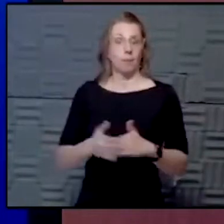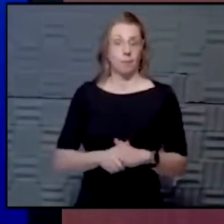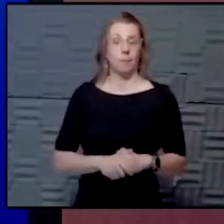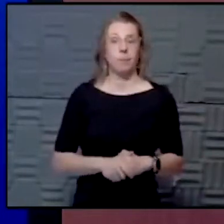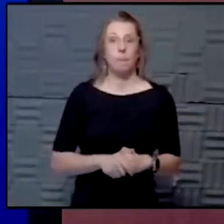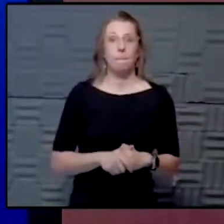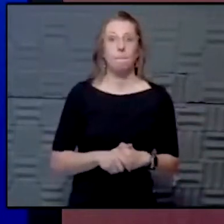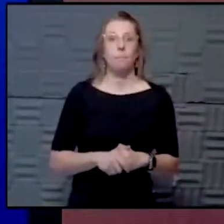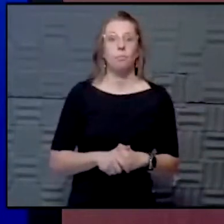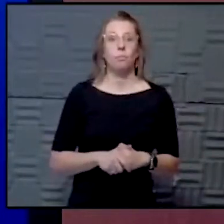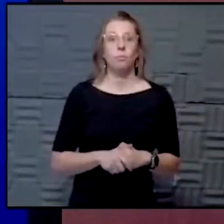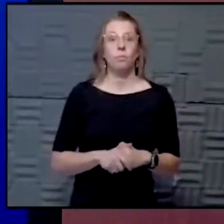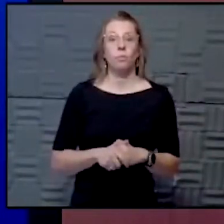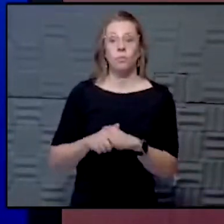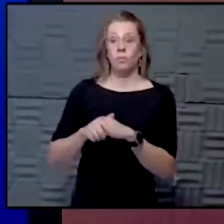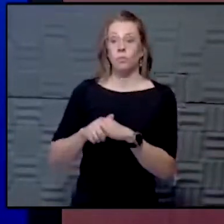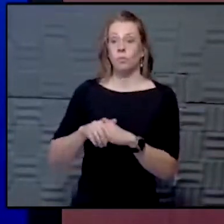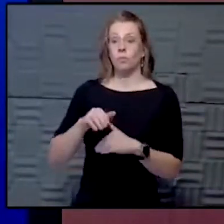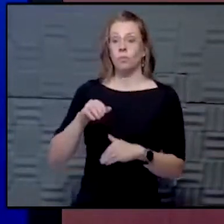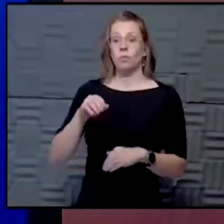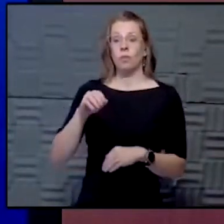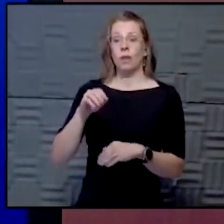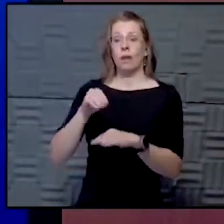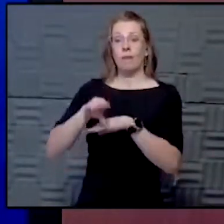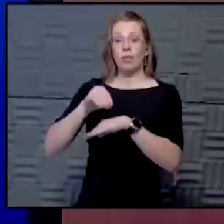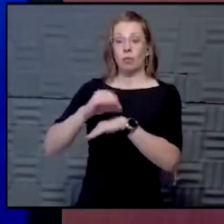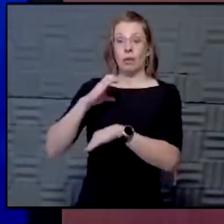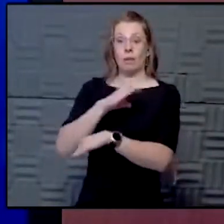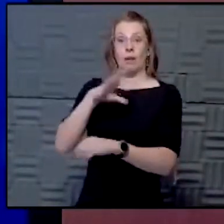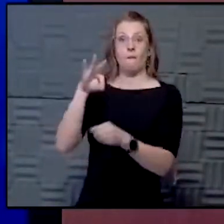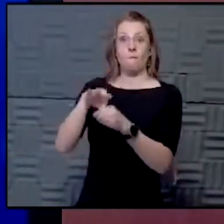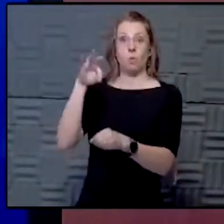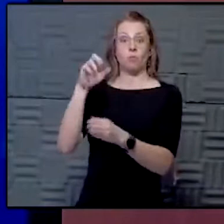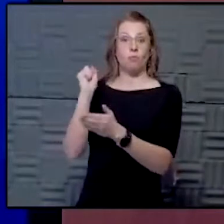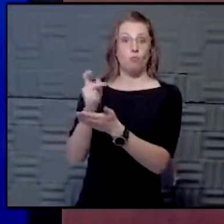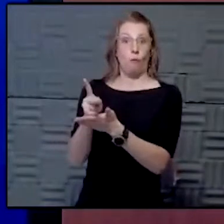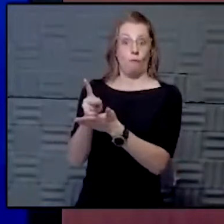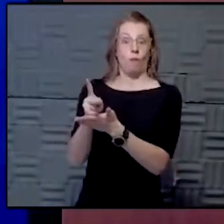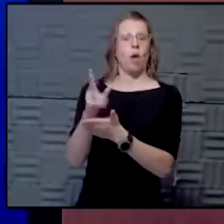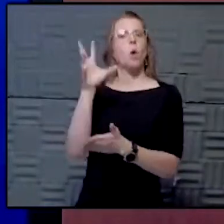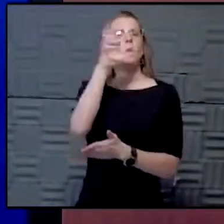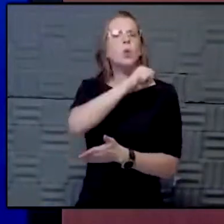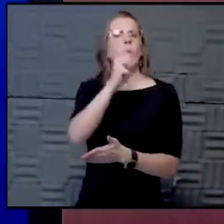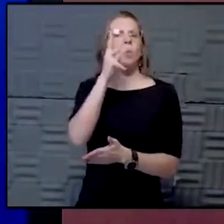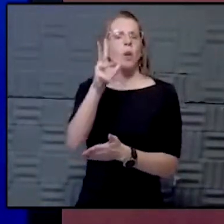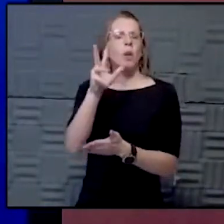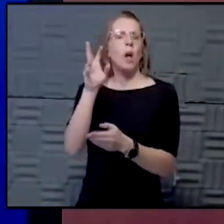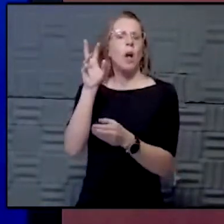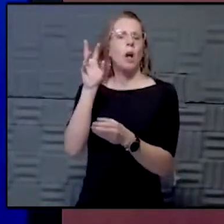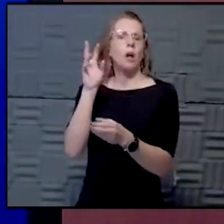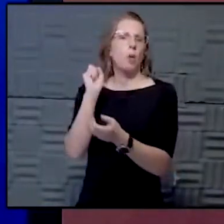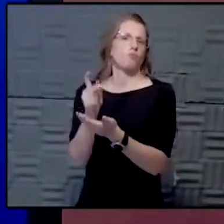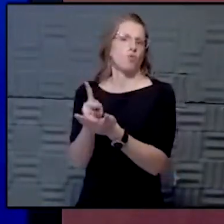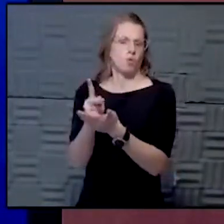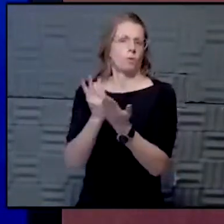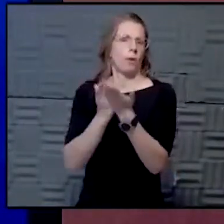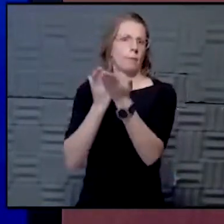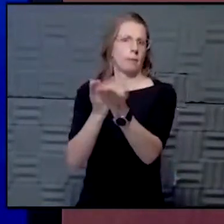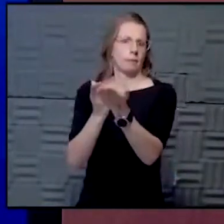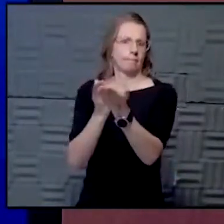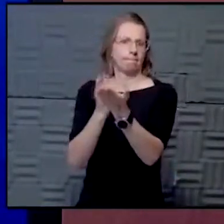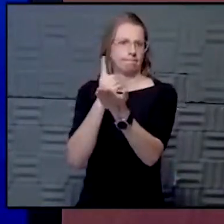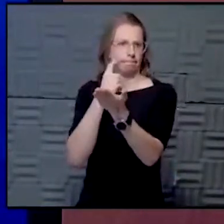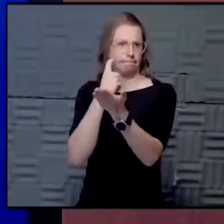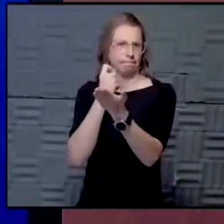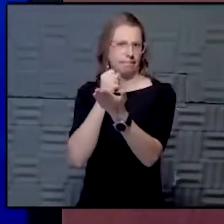once the advisory committee votes to approve, we would assume they're going to approve recommendation. I have no reason to